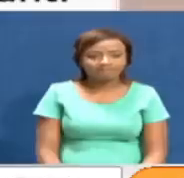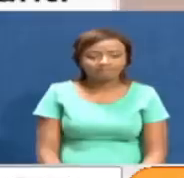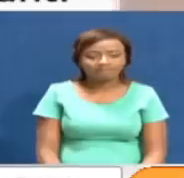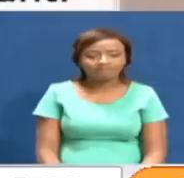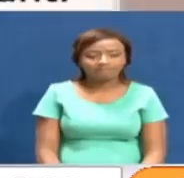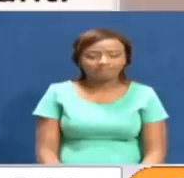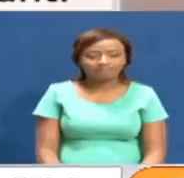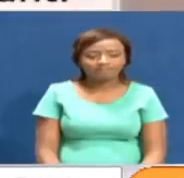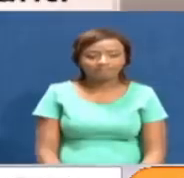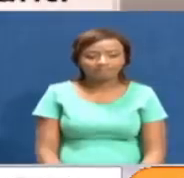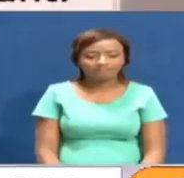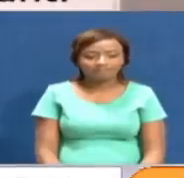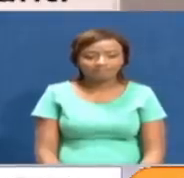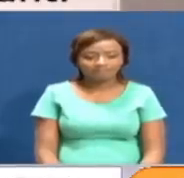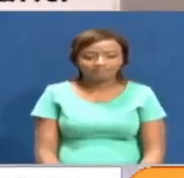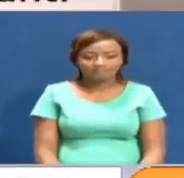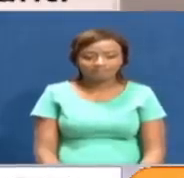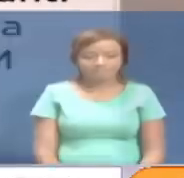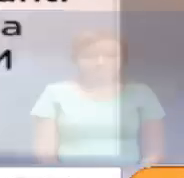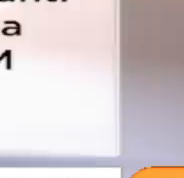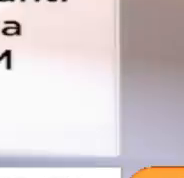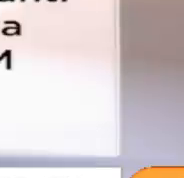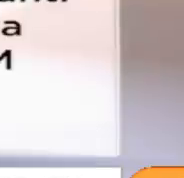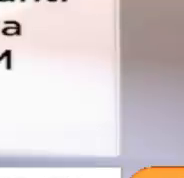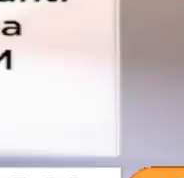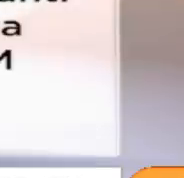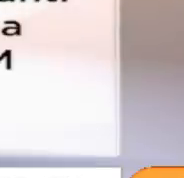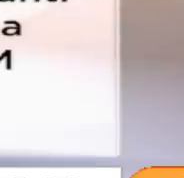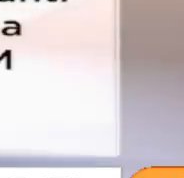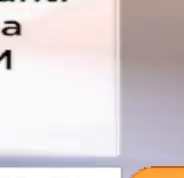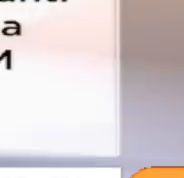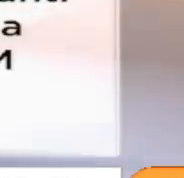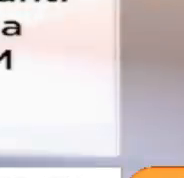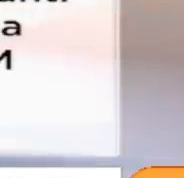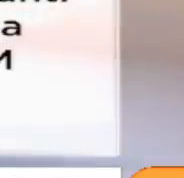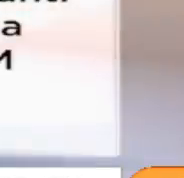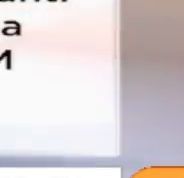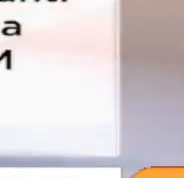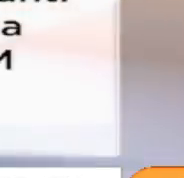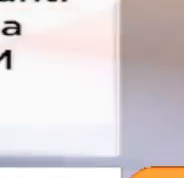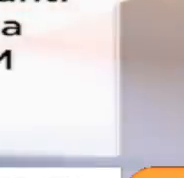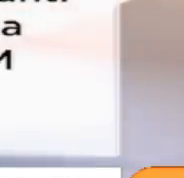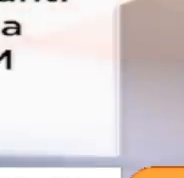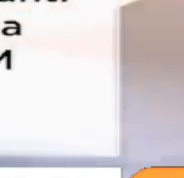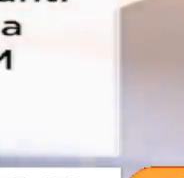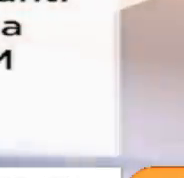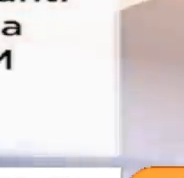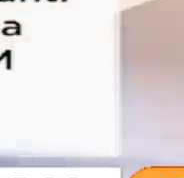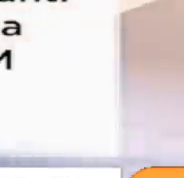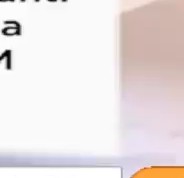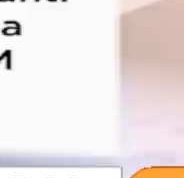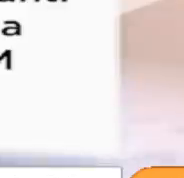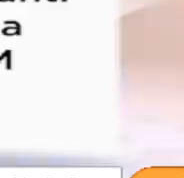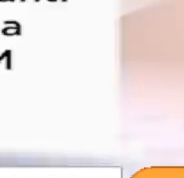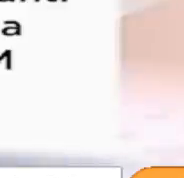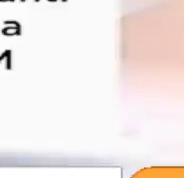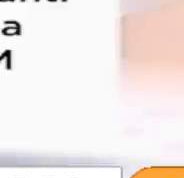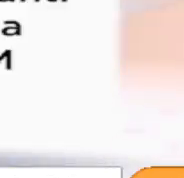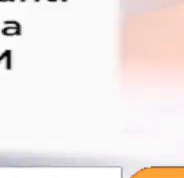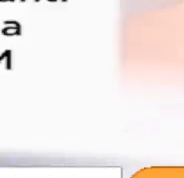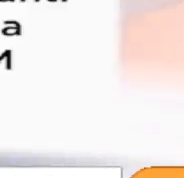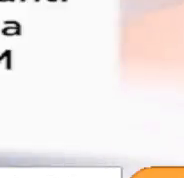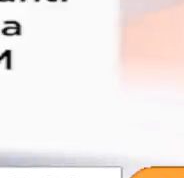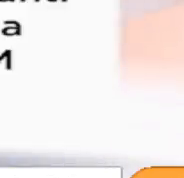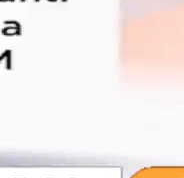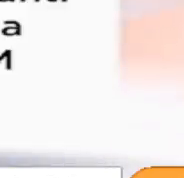Lina Agnes says, Badi, are you aware of rampant corruption going on at Mbagathi, whereby suppliers are asked for 20%